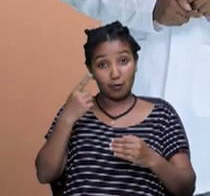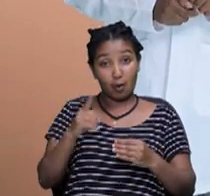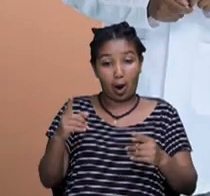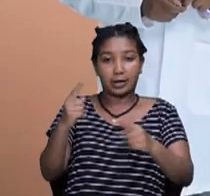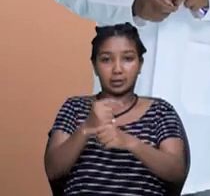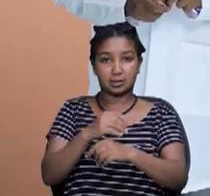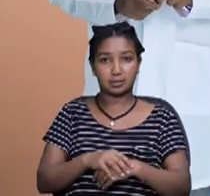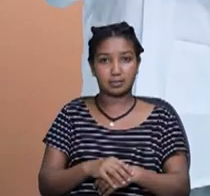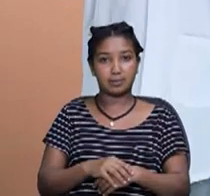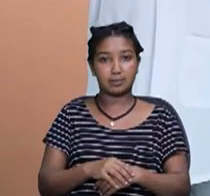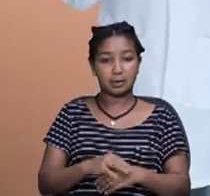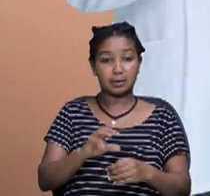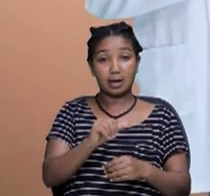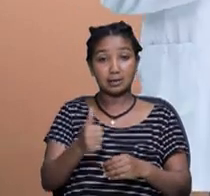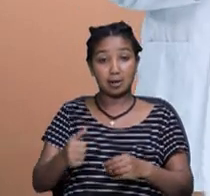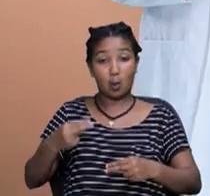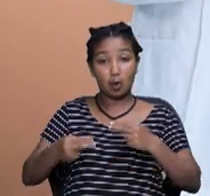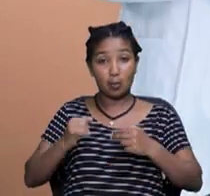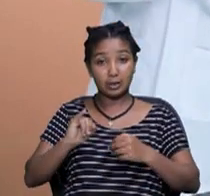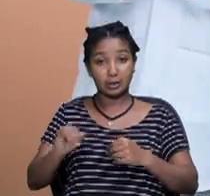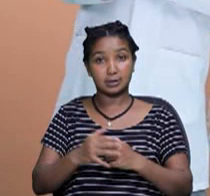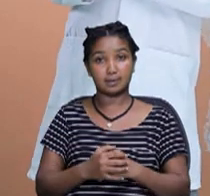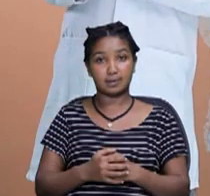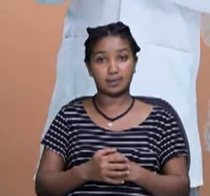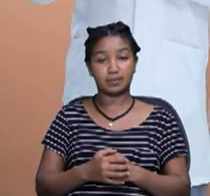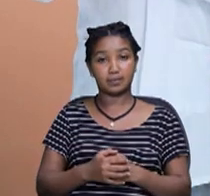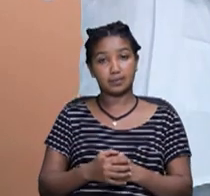action. The other hormone is,